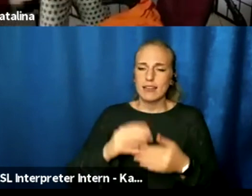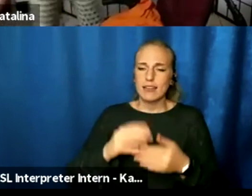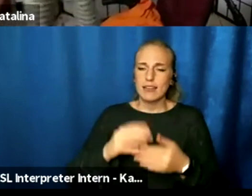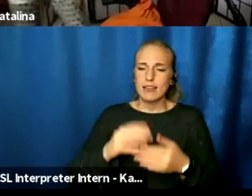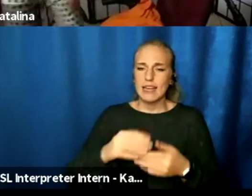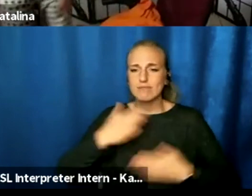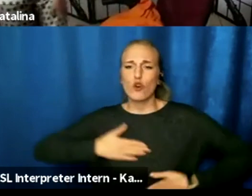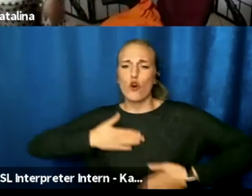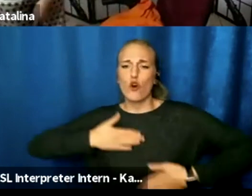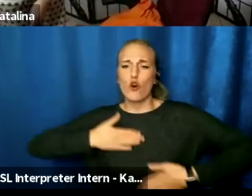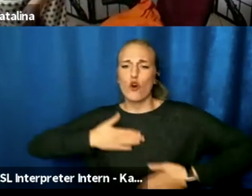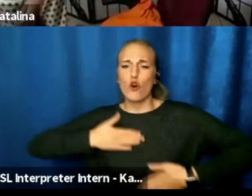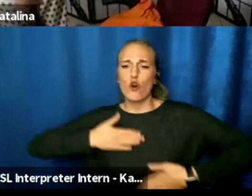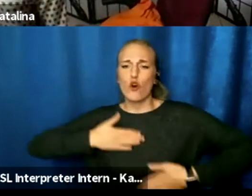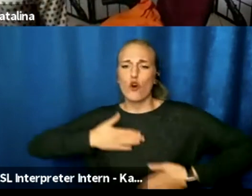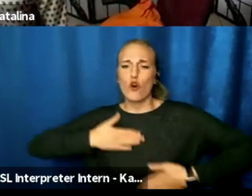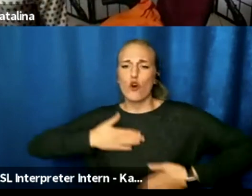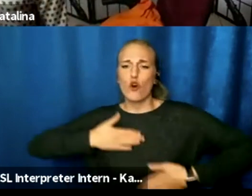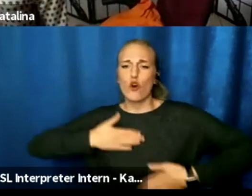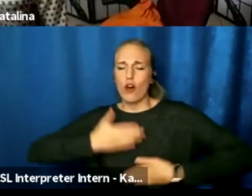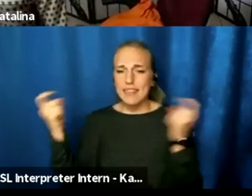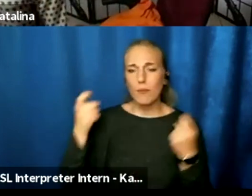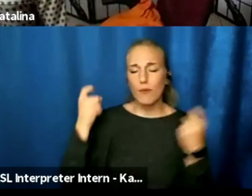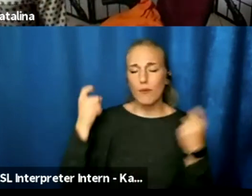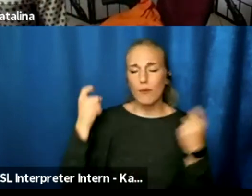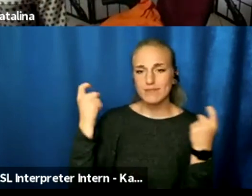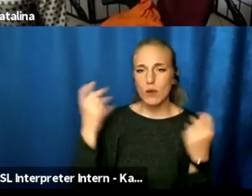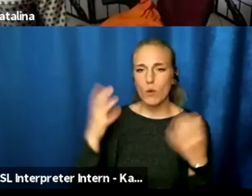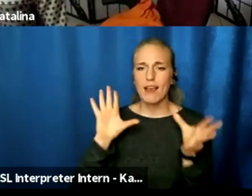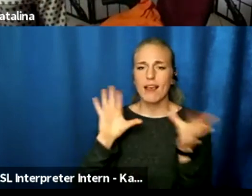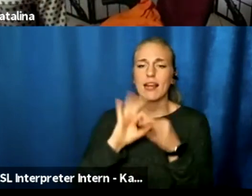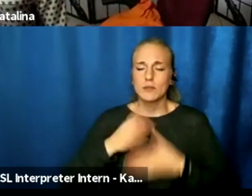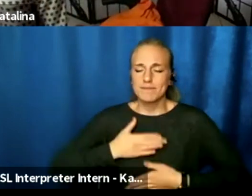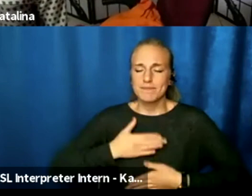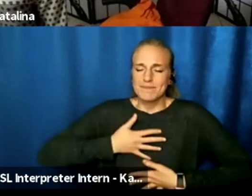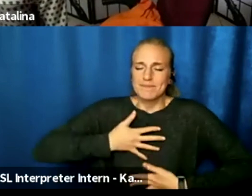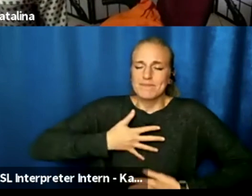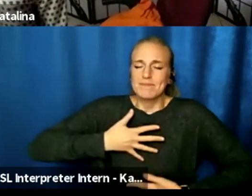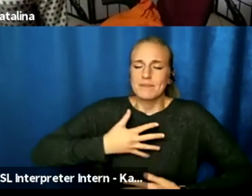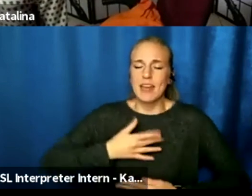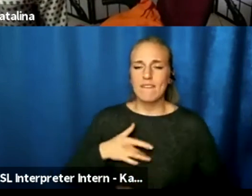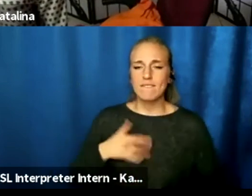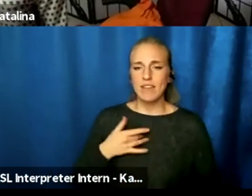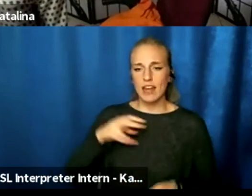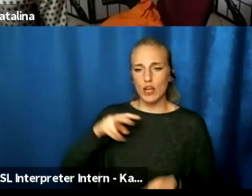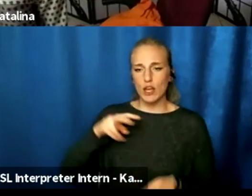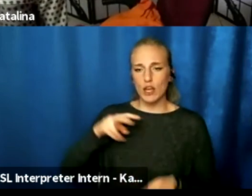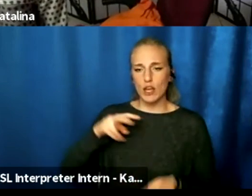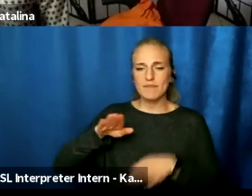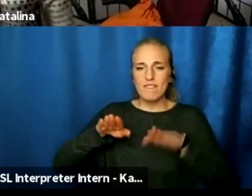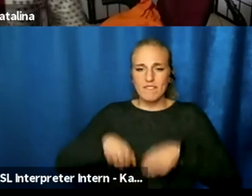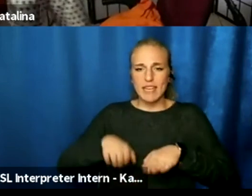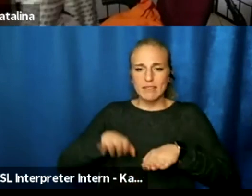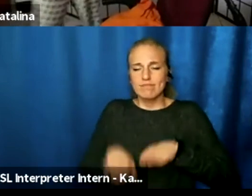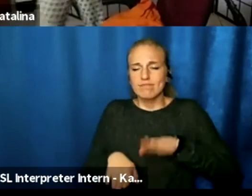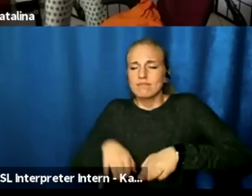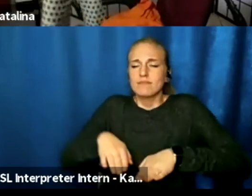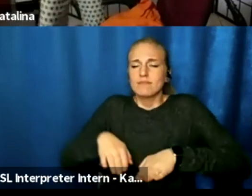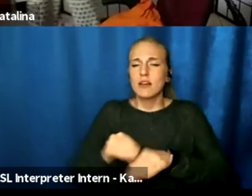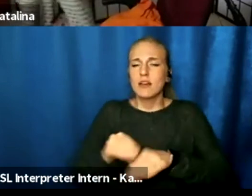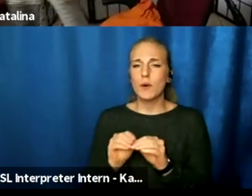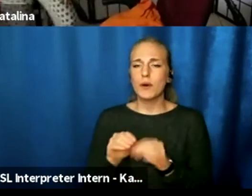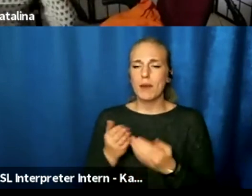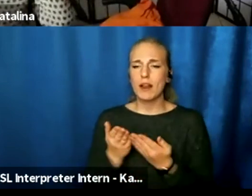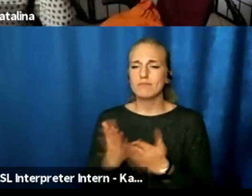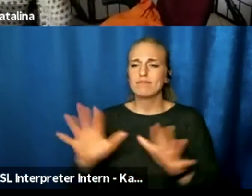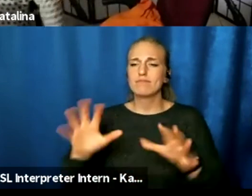celebration. I want you to connect with breath and feel your feet on the earth, opening up earth energy, welcoming